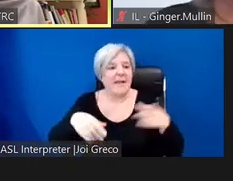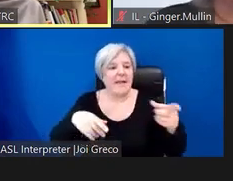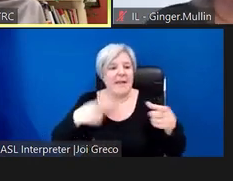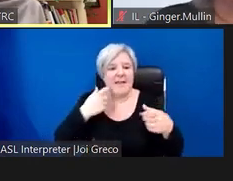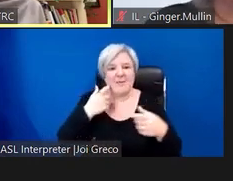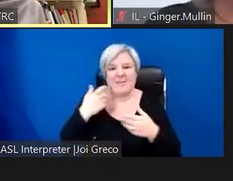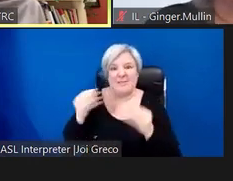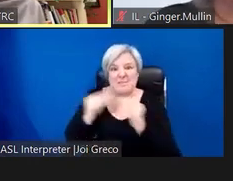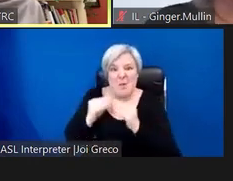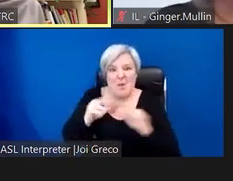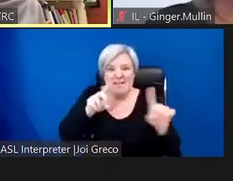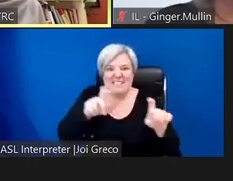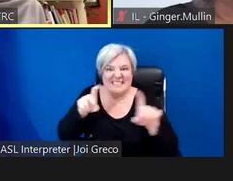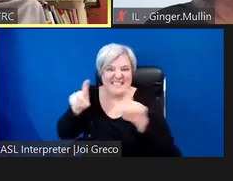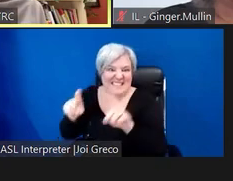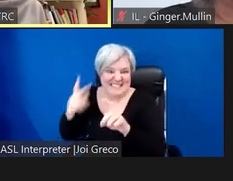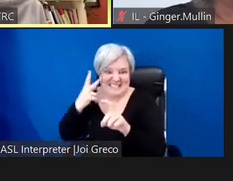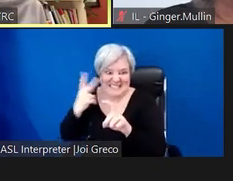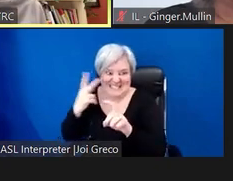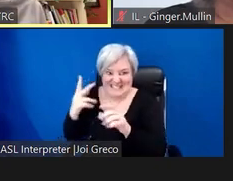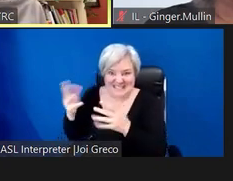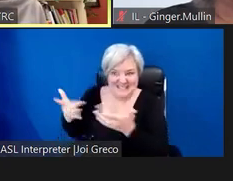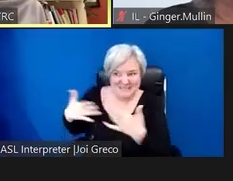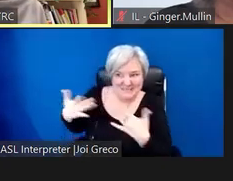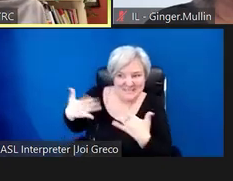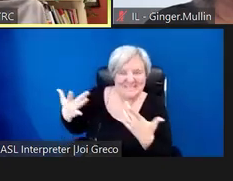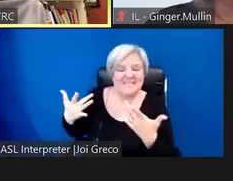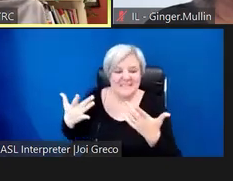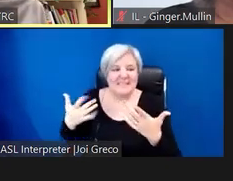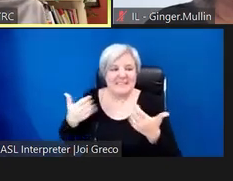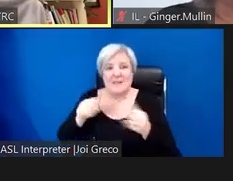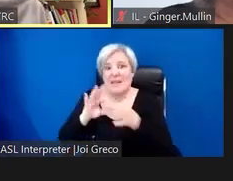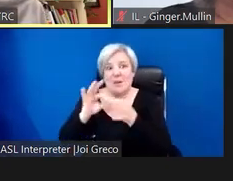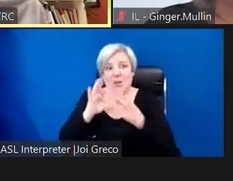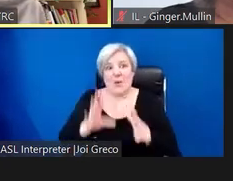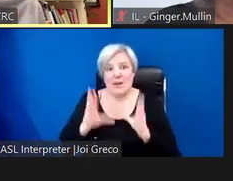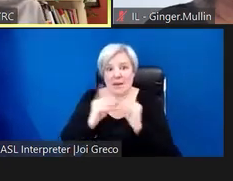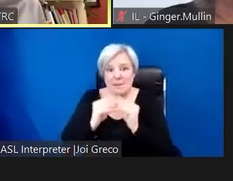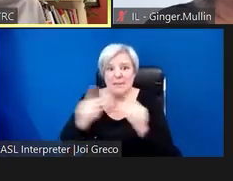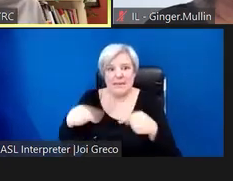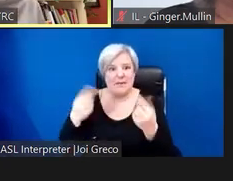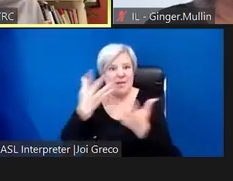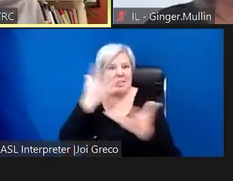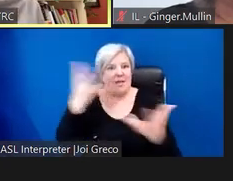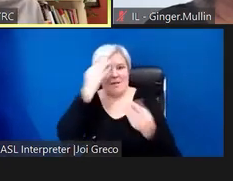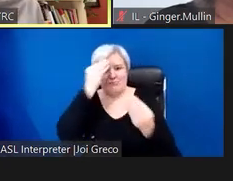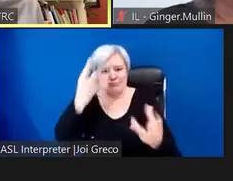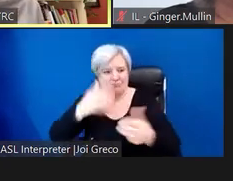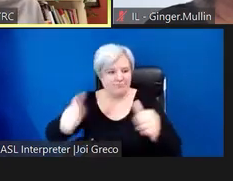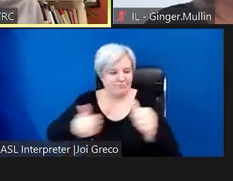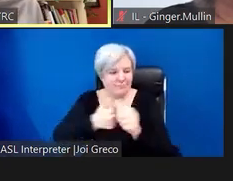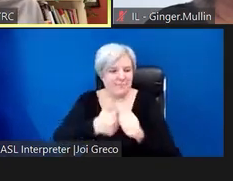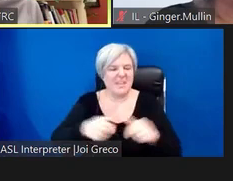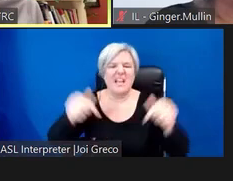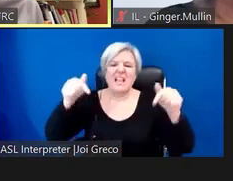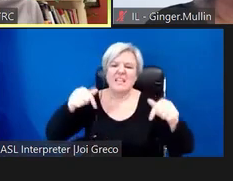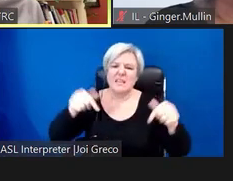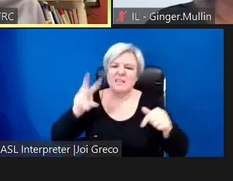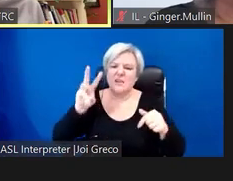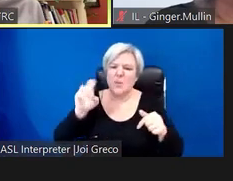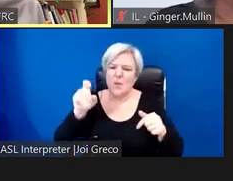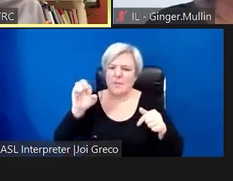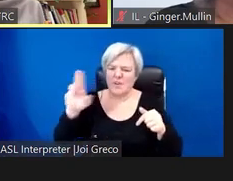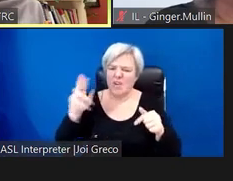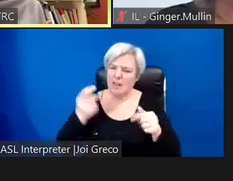tested more and more since the 2022 EHDI coordinator meeting. So the way that we're doing this webinar a little bit differently than